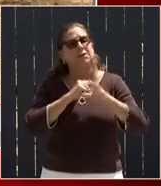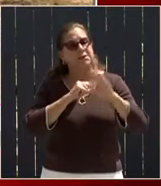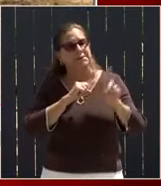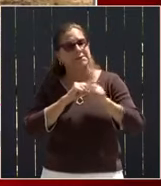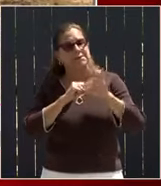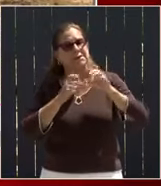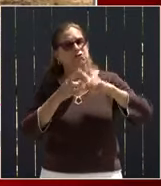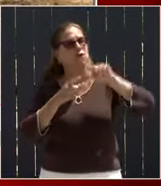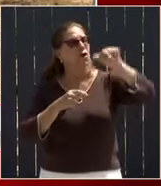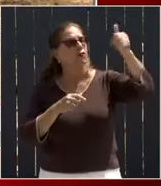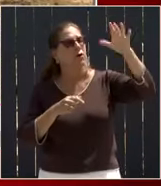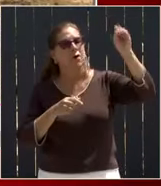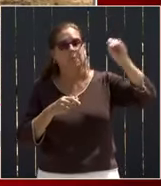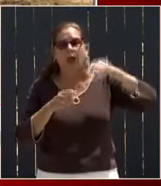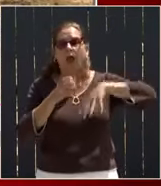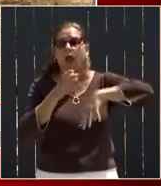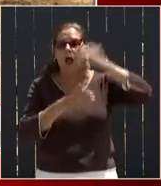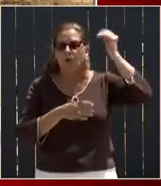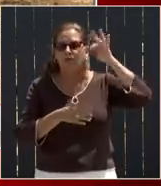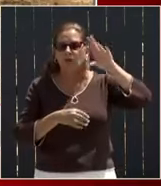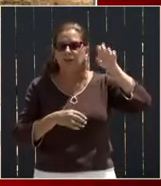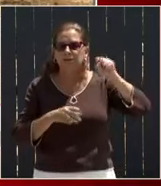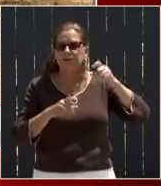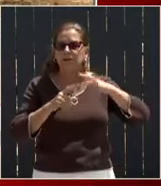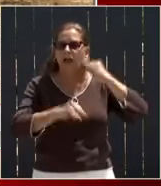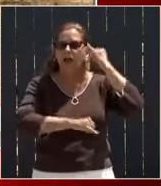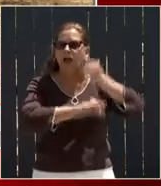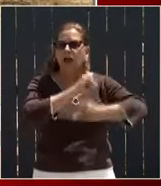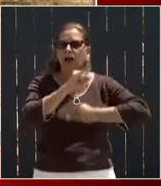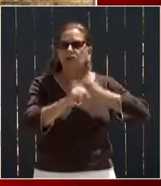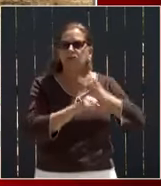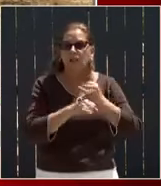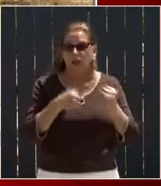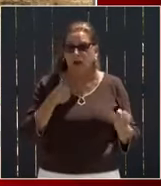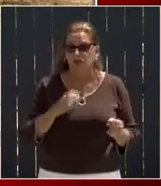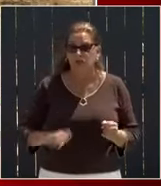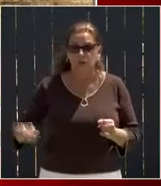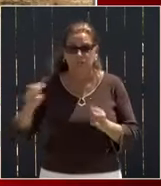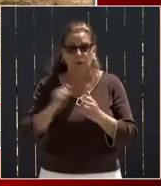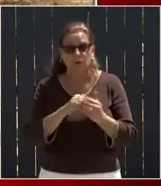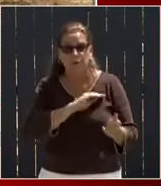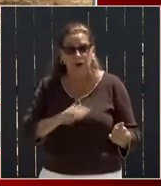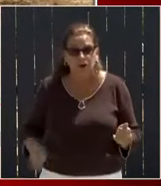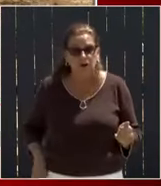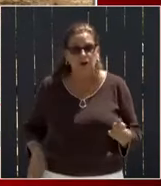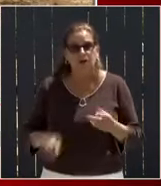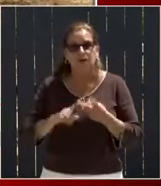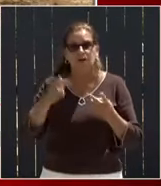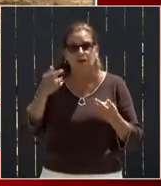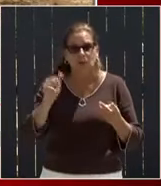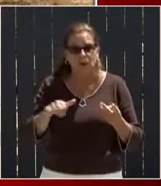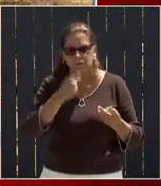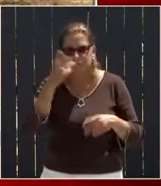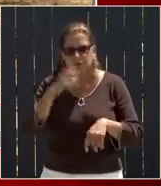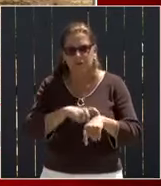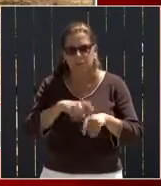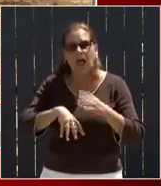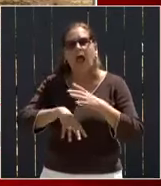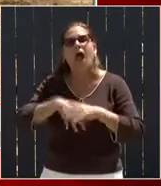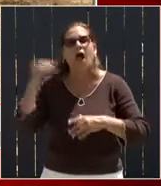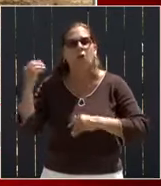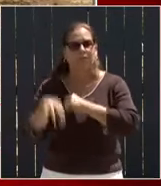So I was part of Mayor Gray's and Mayor Bowser's efforts on several occasions over the past many years, especially in